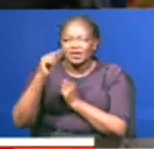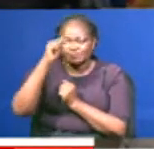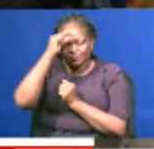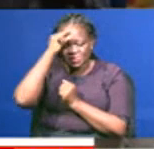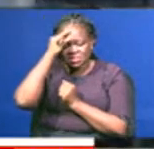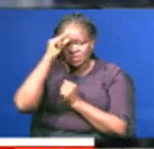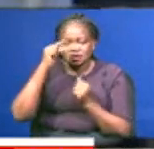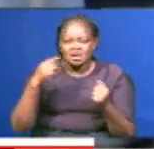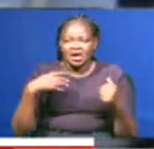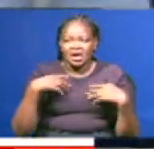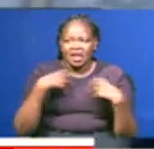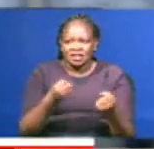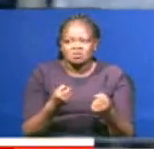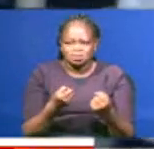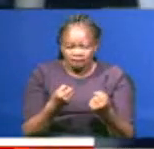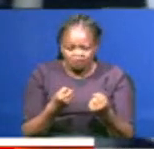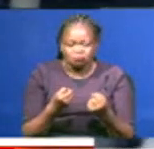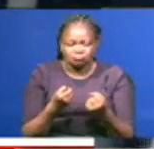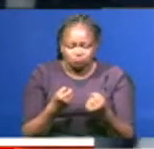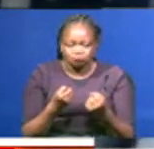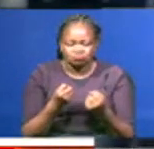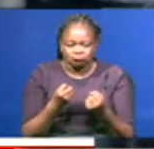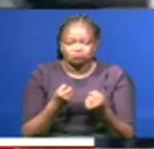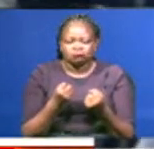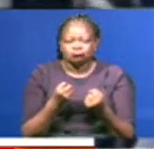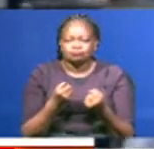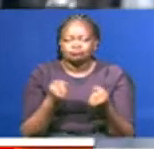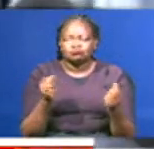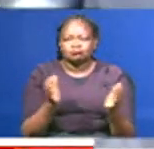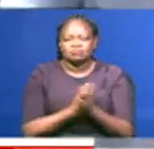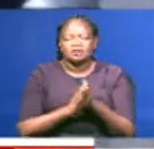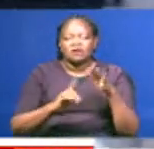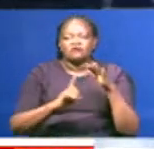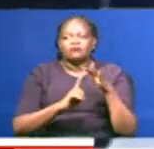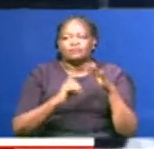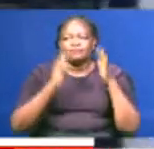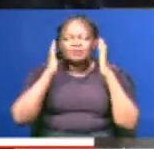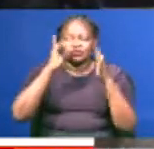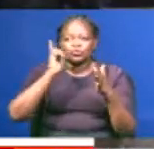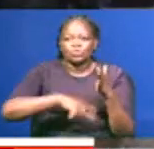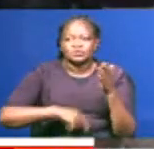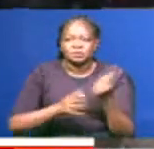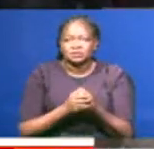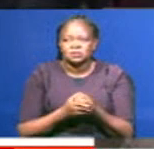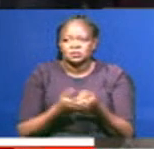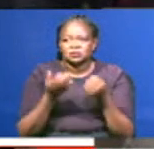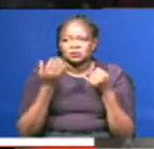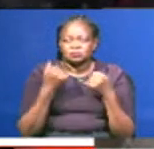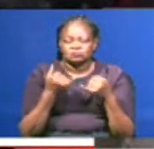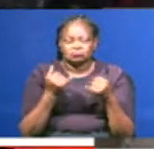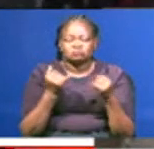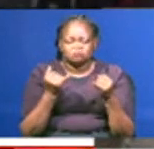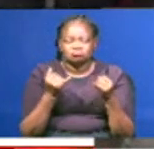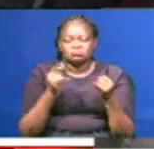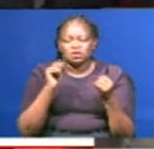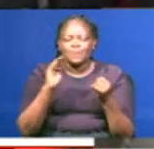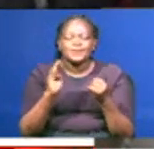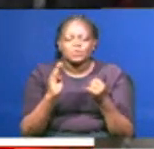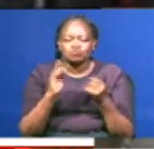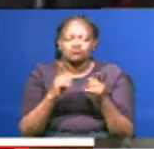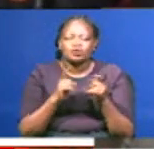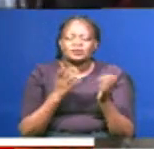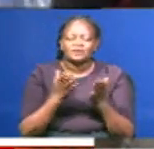health, specifically so the Ministry of Health. Our focus as a program is to implement the TB control activities and support